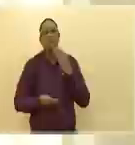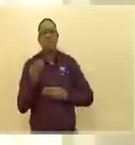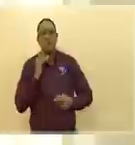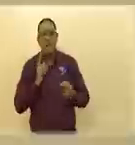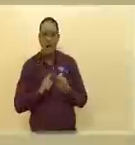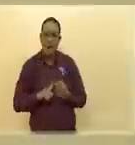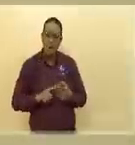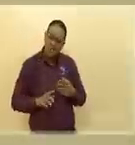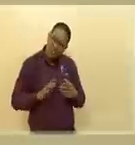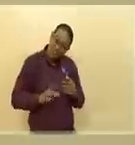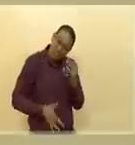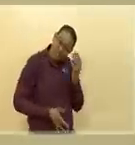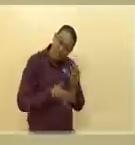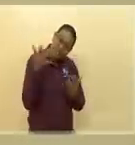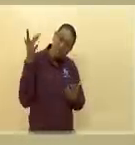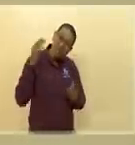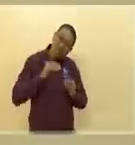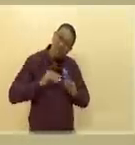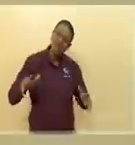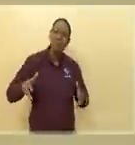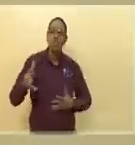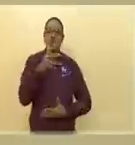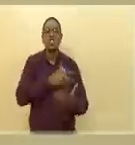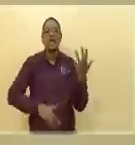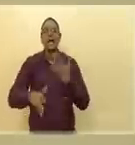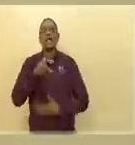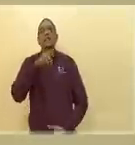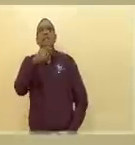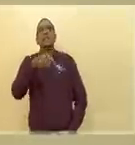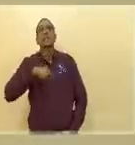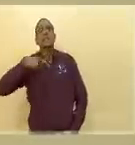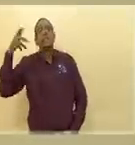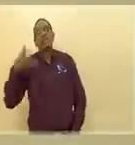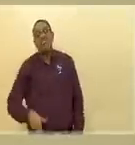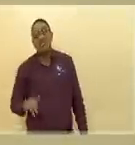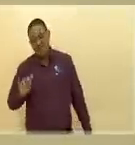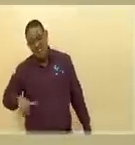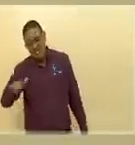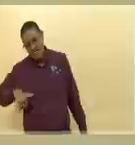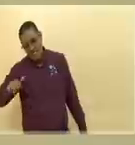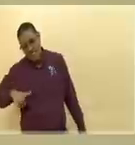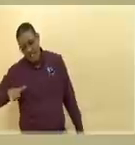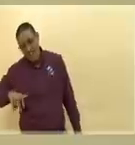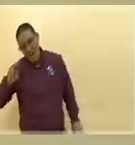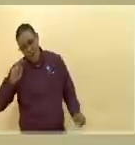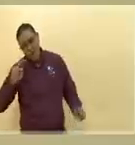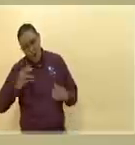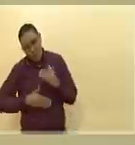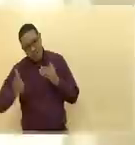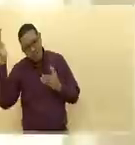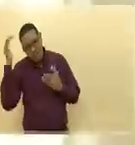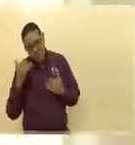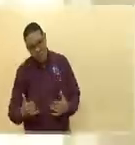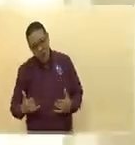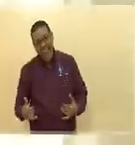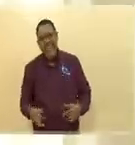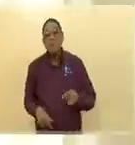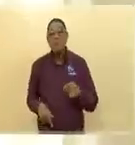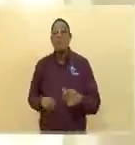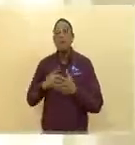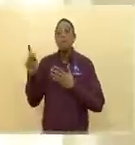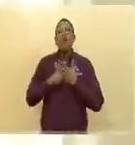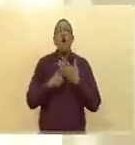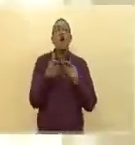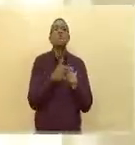digital society. That is what we're here to forward today. And this